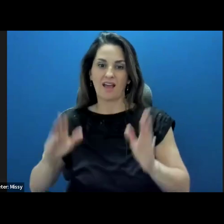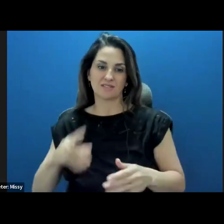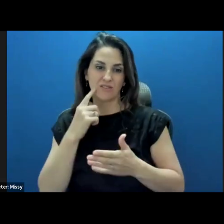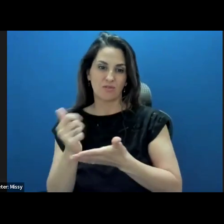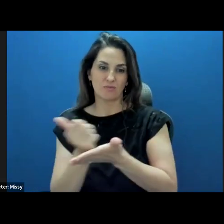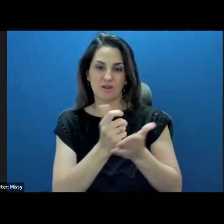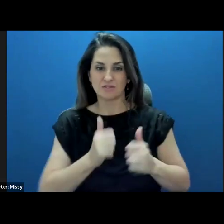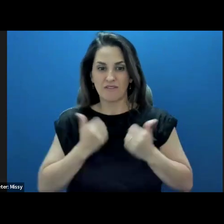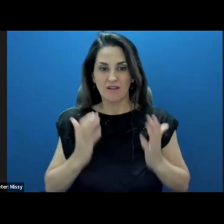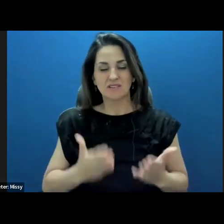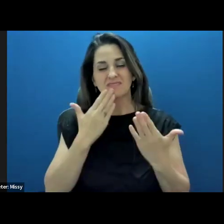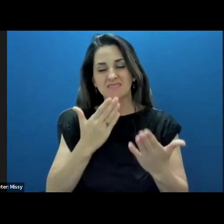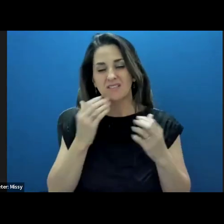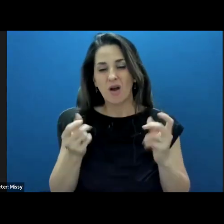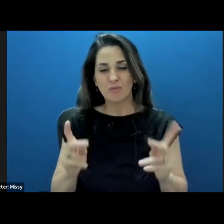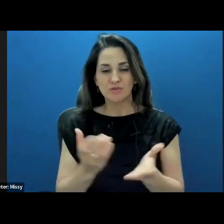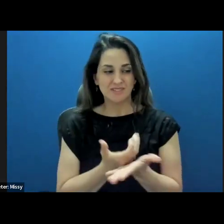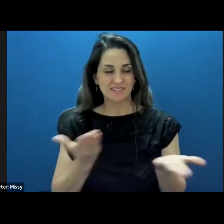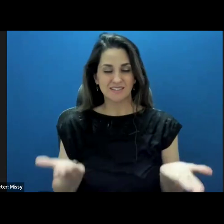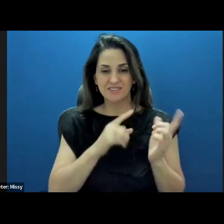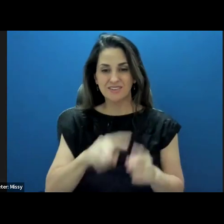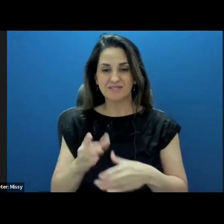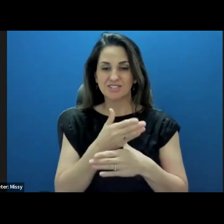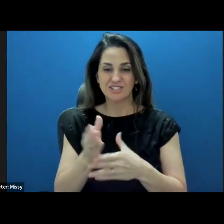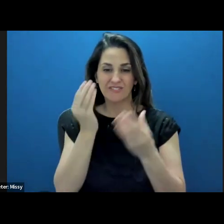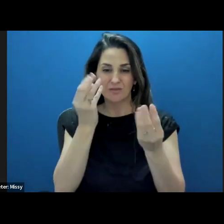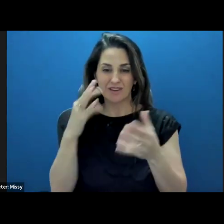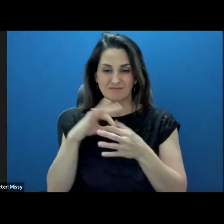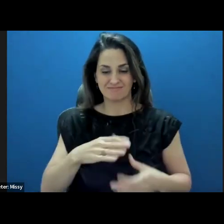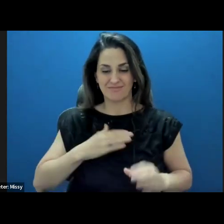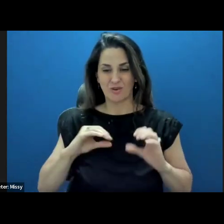Thank you for this opportunity to share information about STARS.